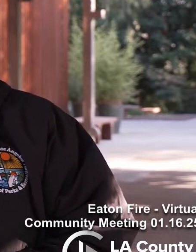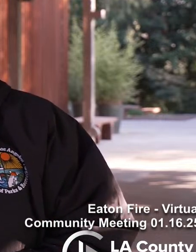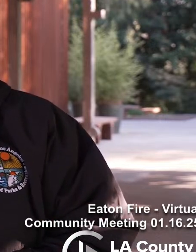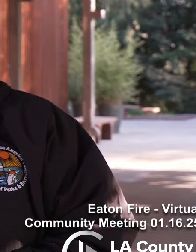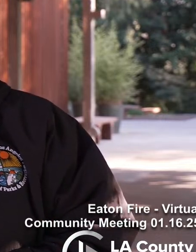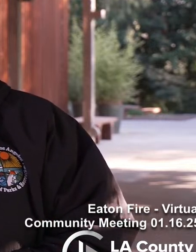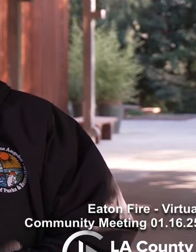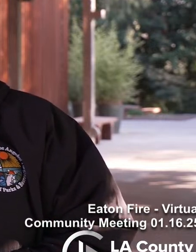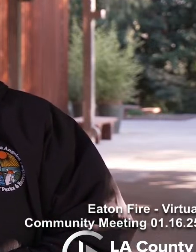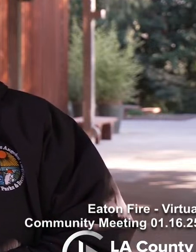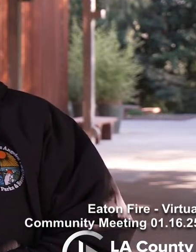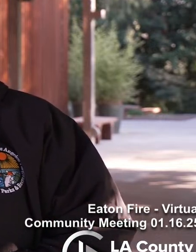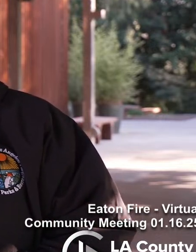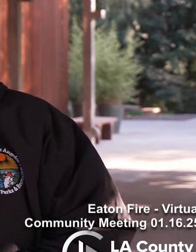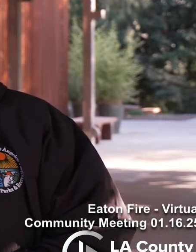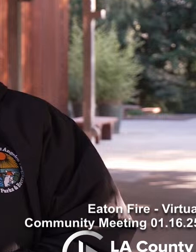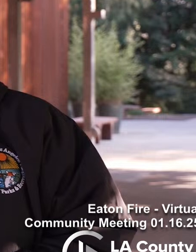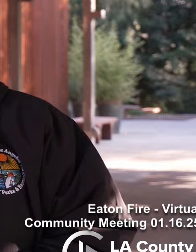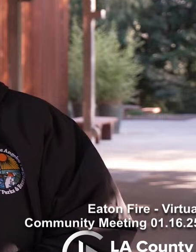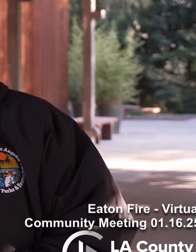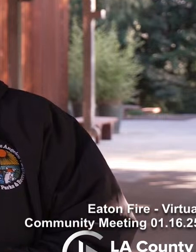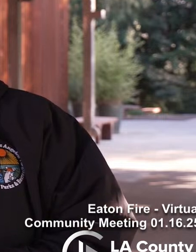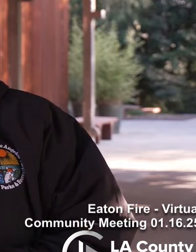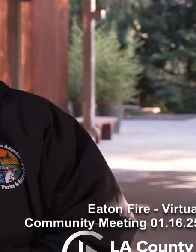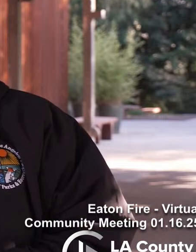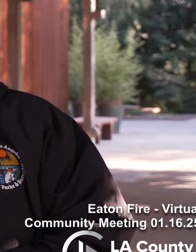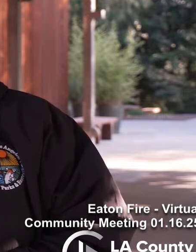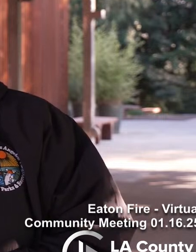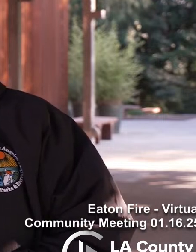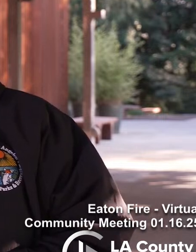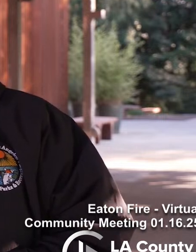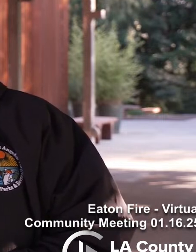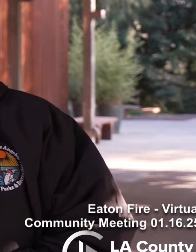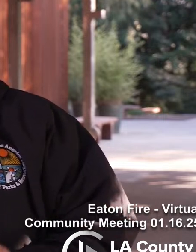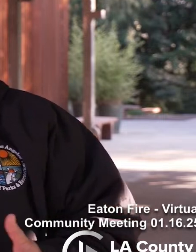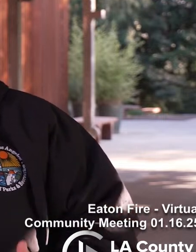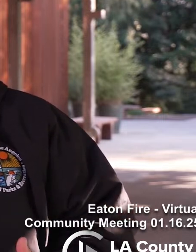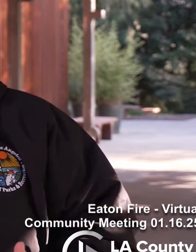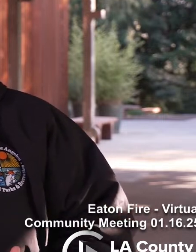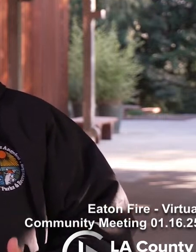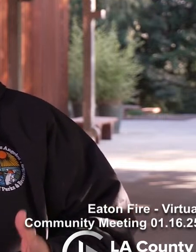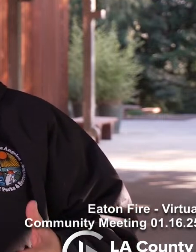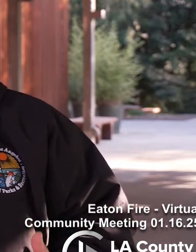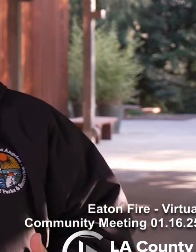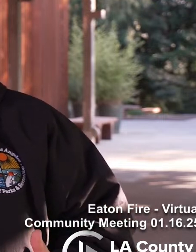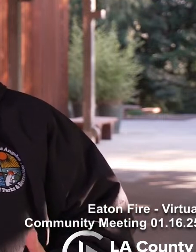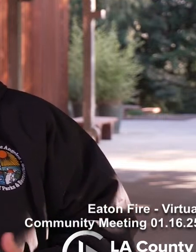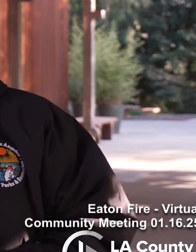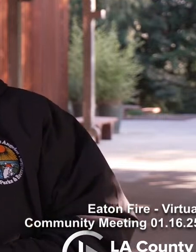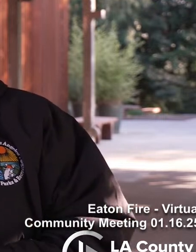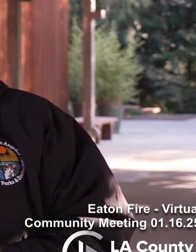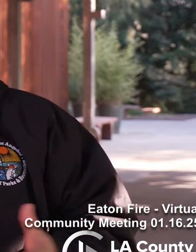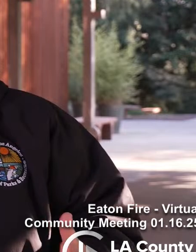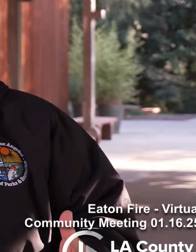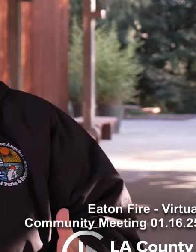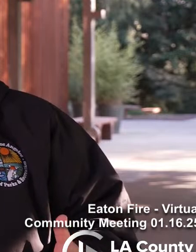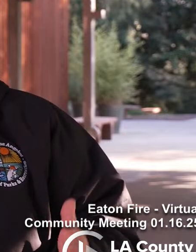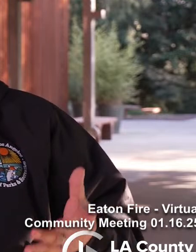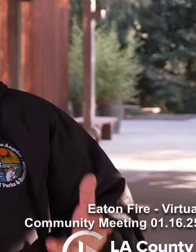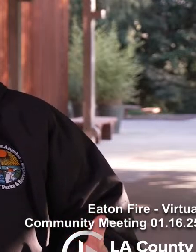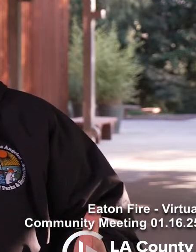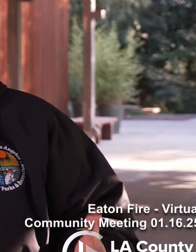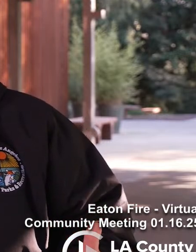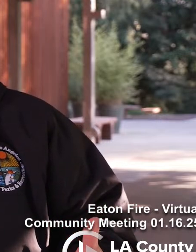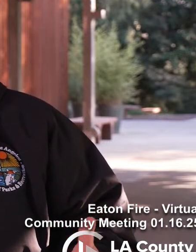of Supervisors, the chair of the board, Supervisor Barker, and the county family, LA County Parks is